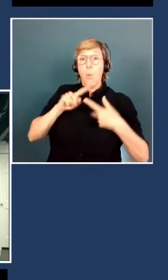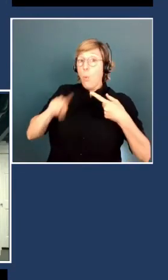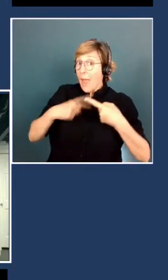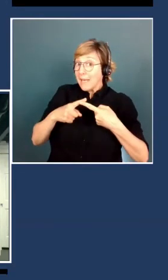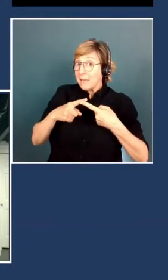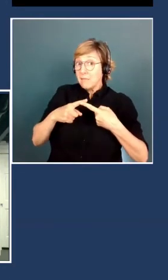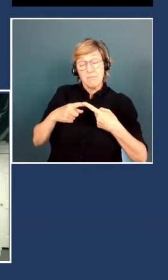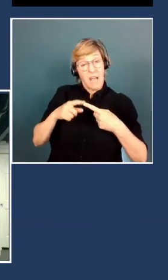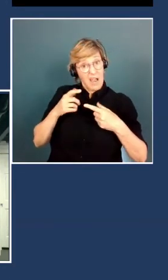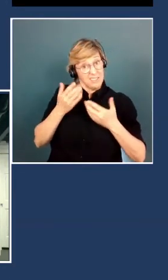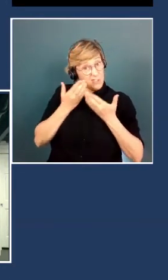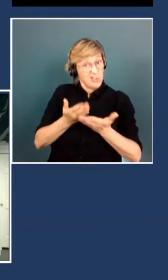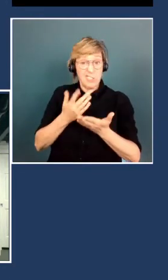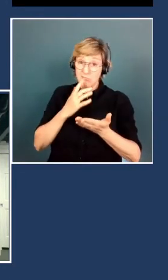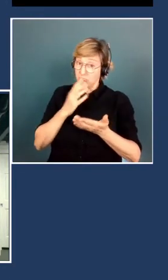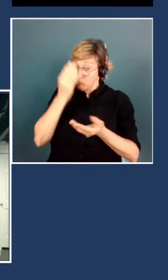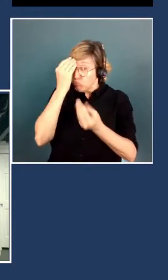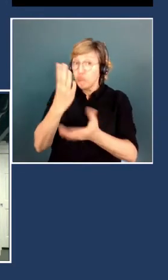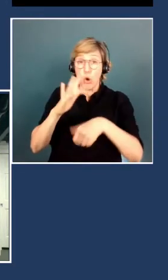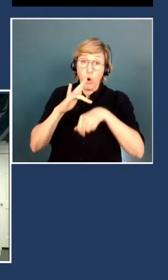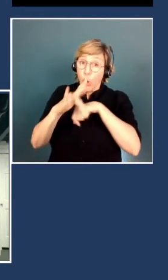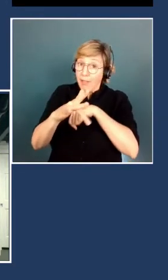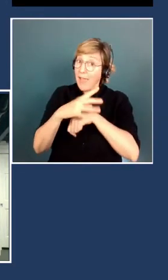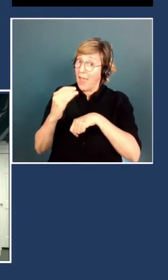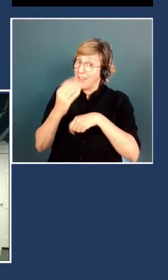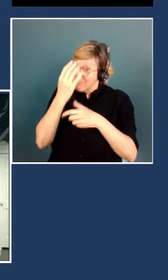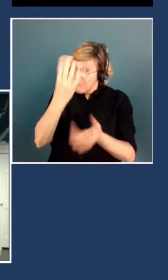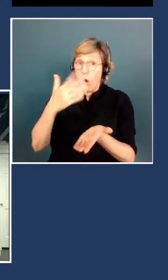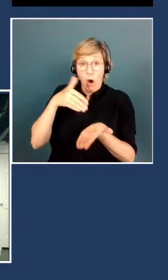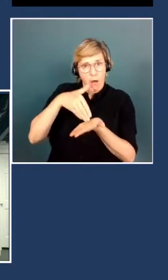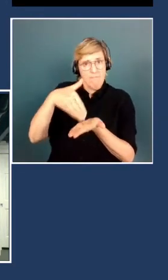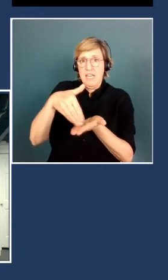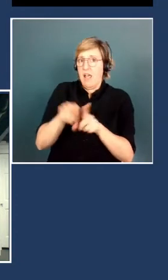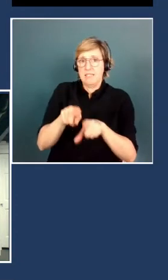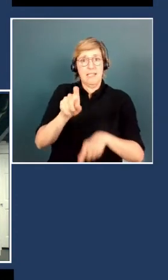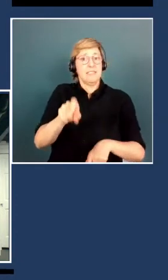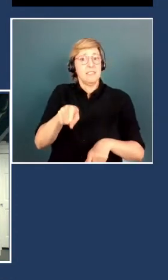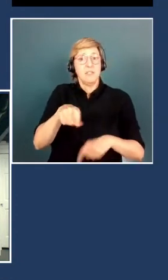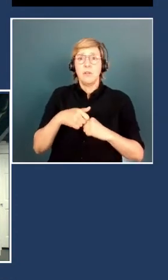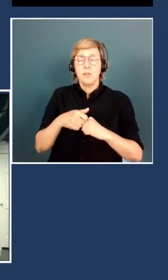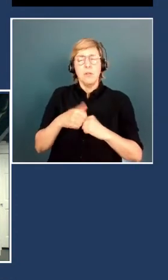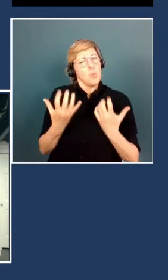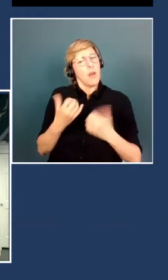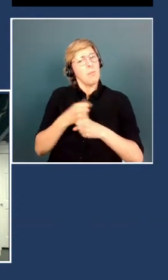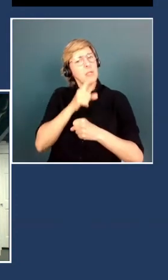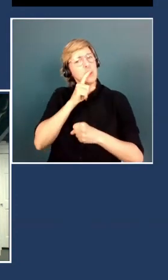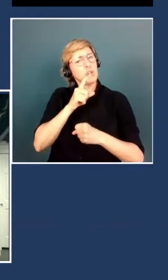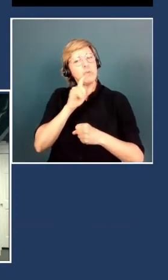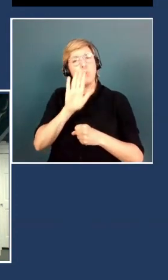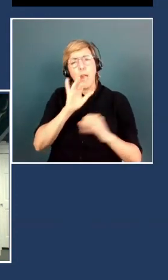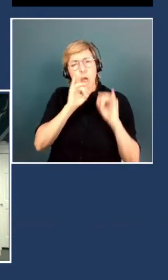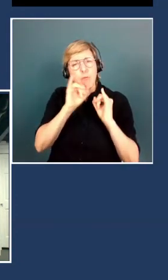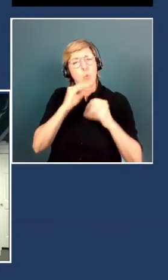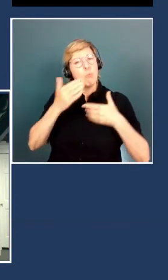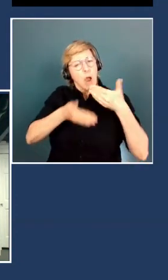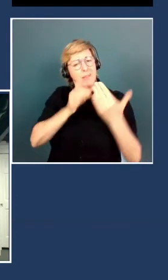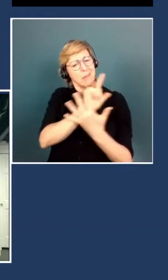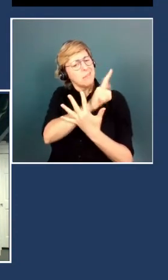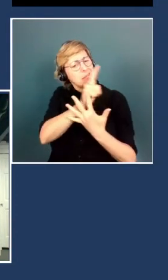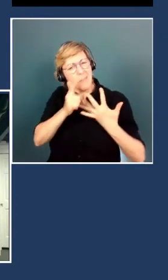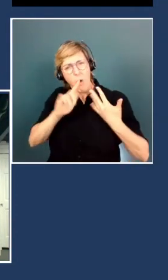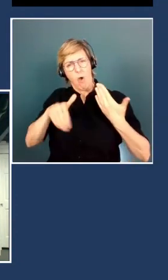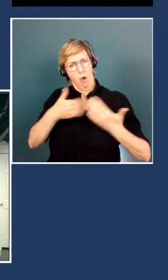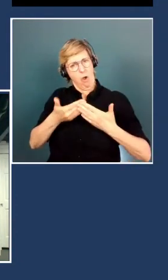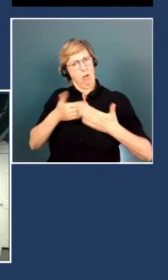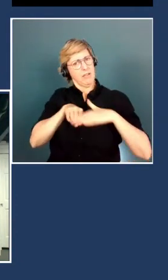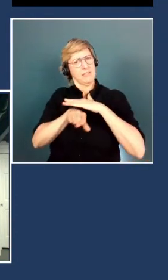need to make sure, because you want to make sure that all processes of the interview is going to be accessible for you. Typically